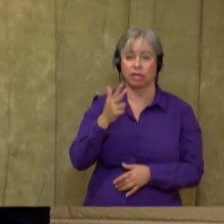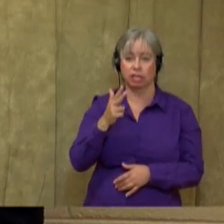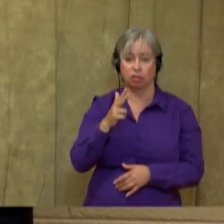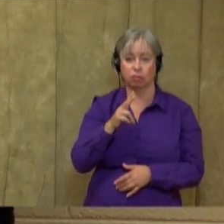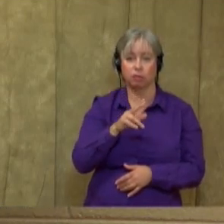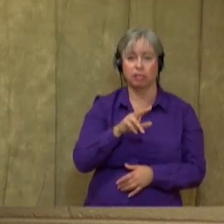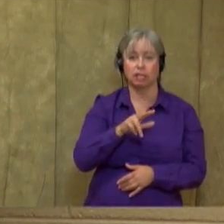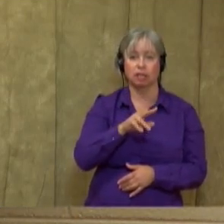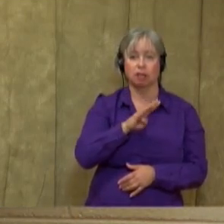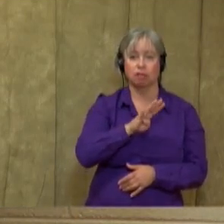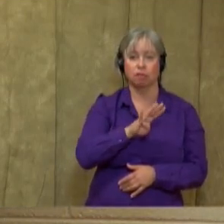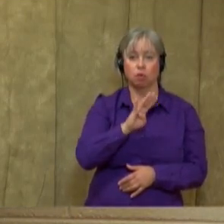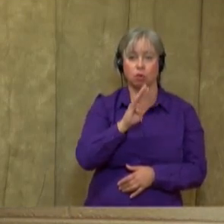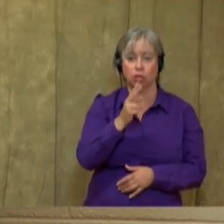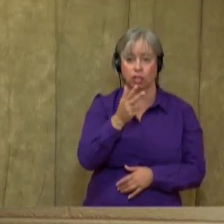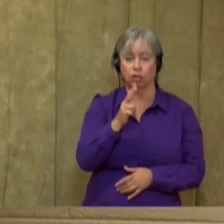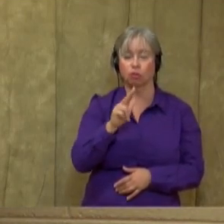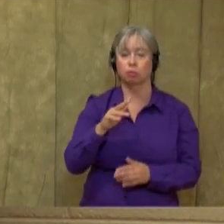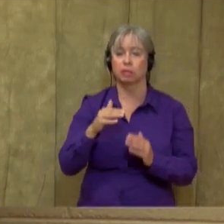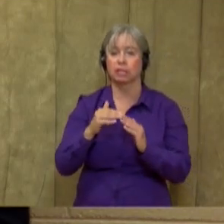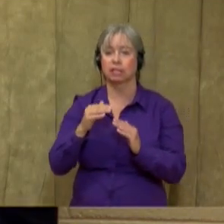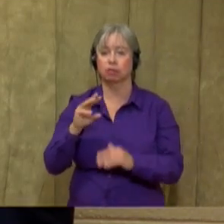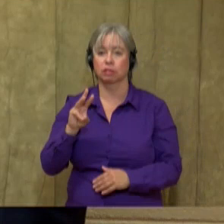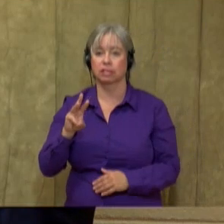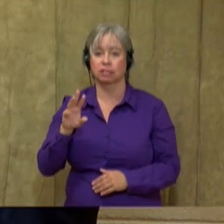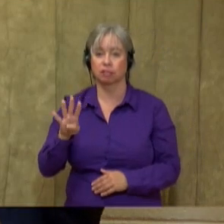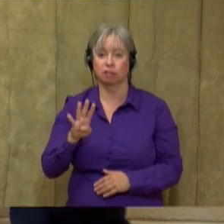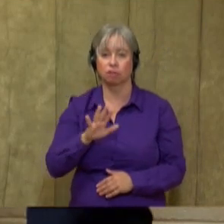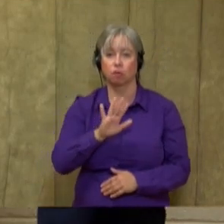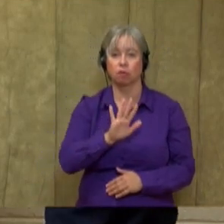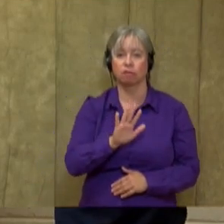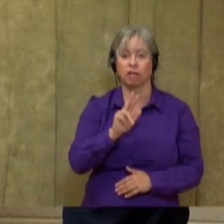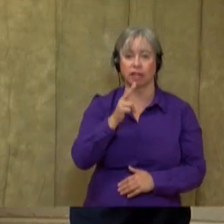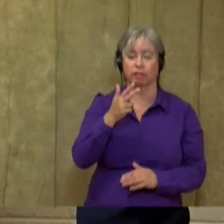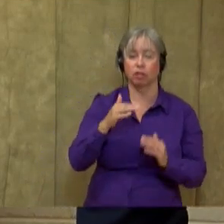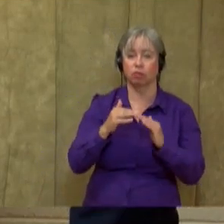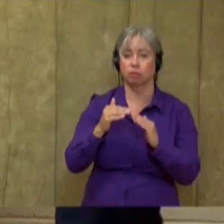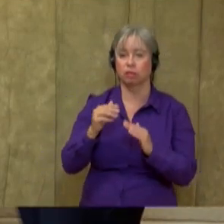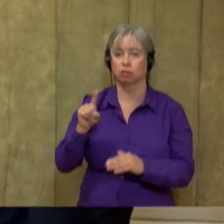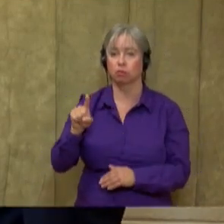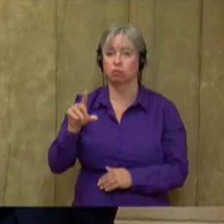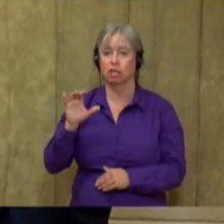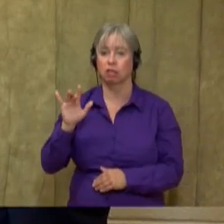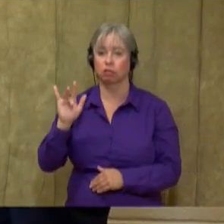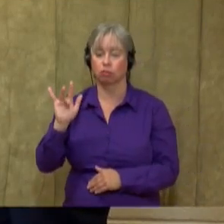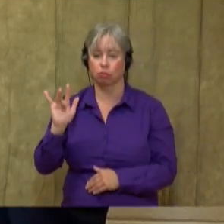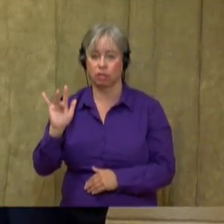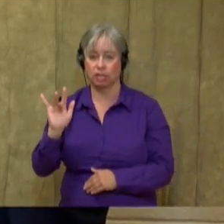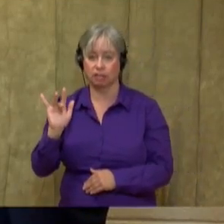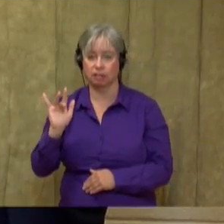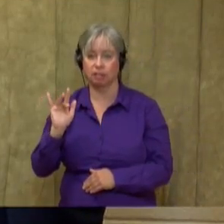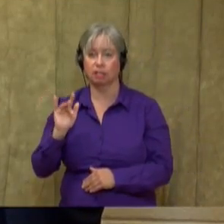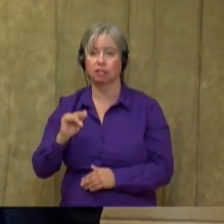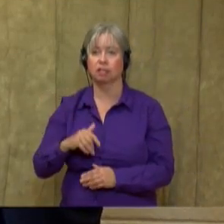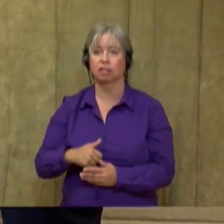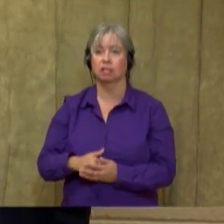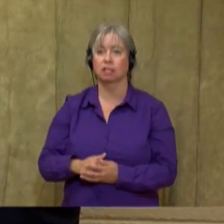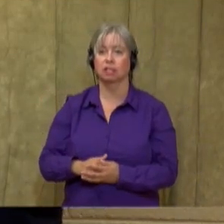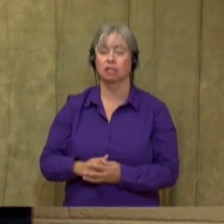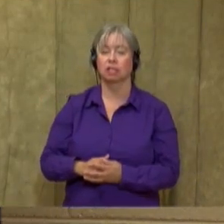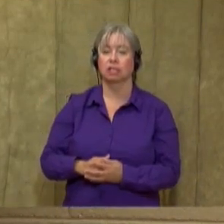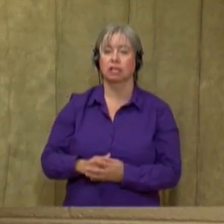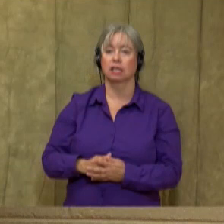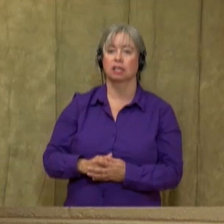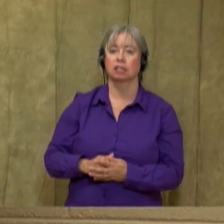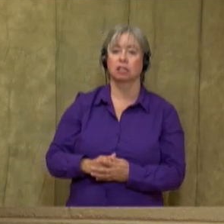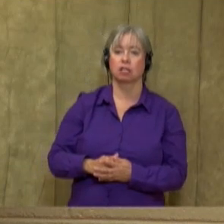cubed, 125 is 5 cubed. So for any size larger than this, it's simply